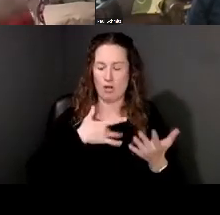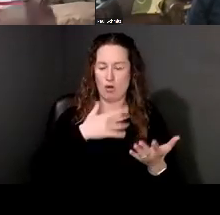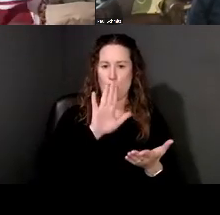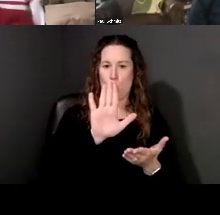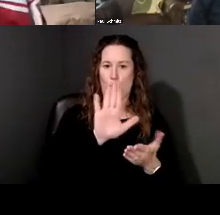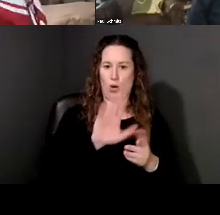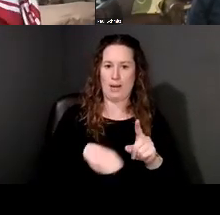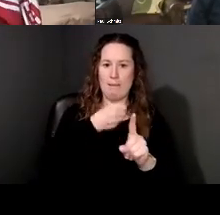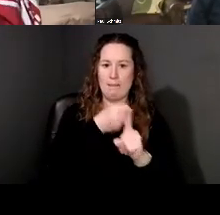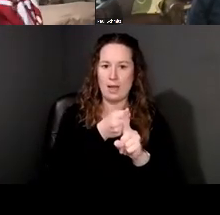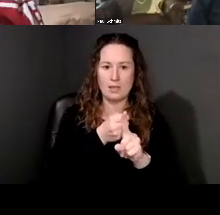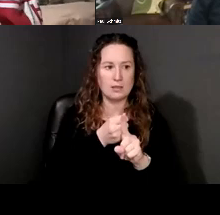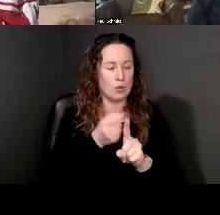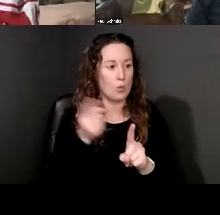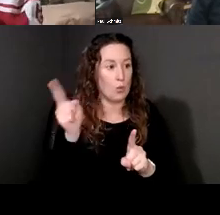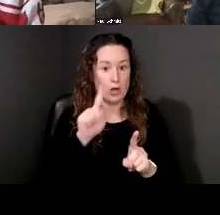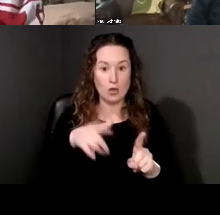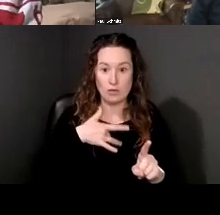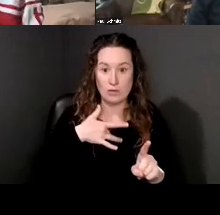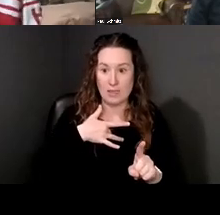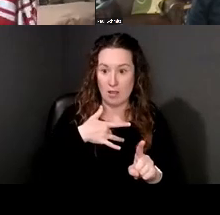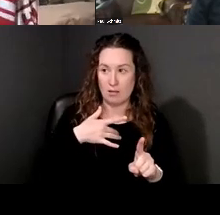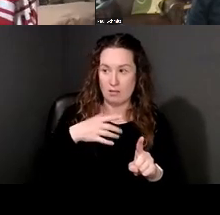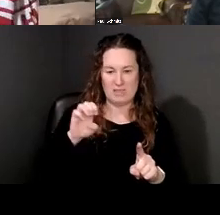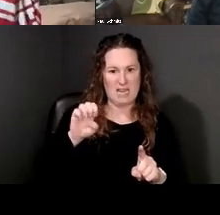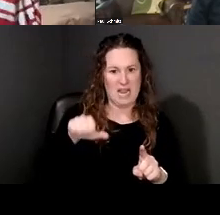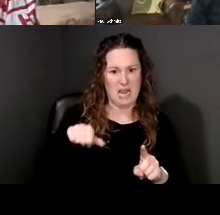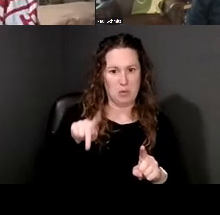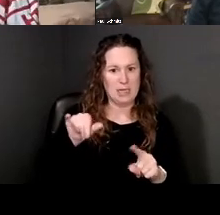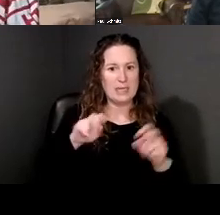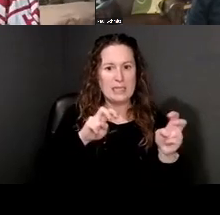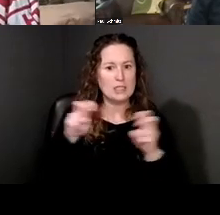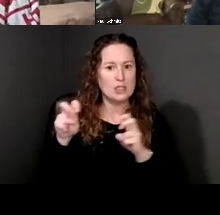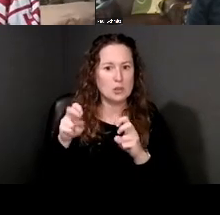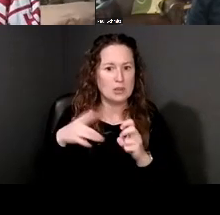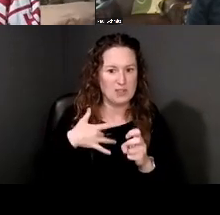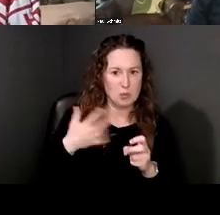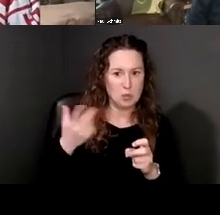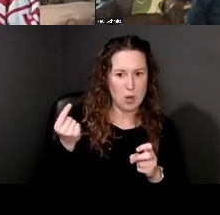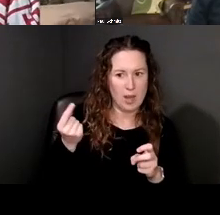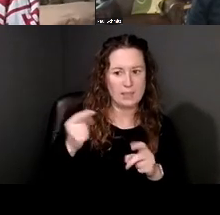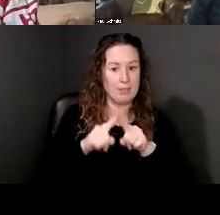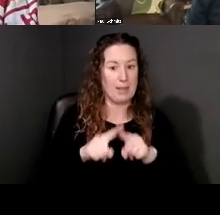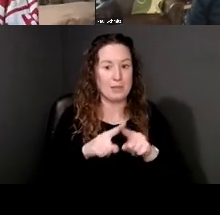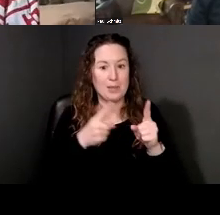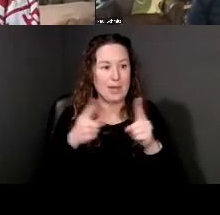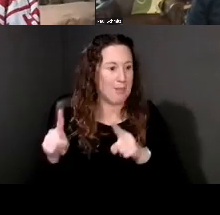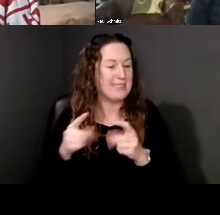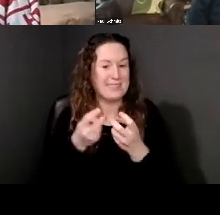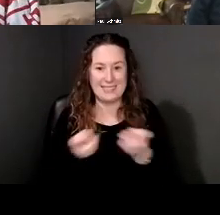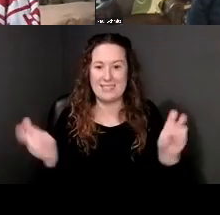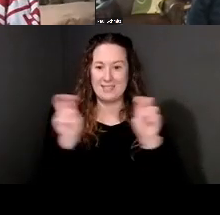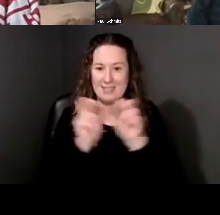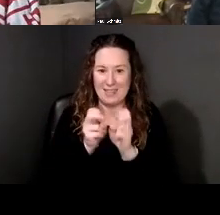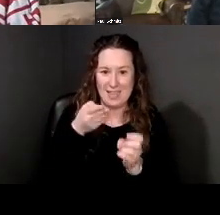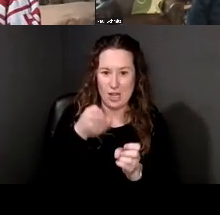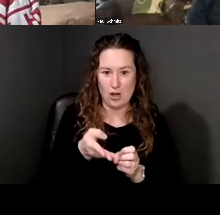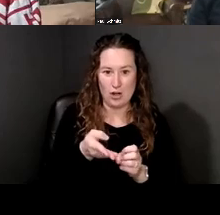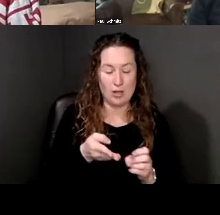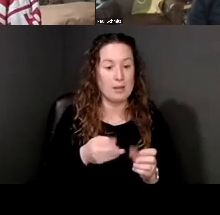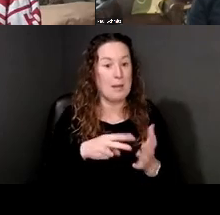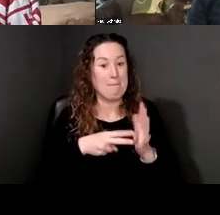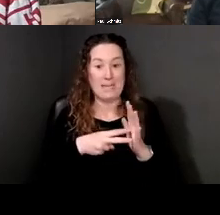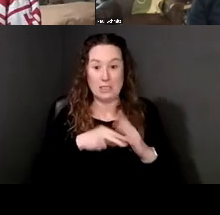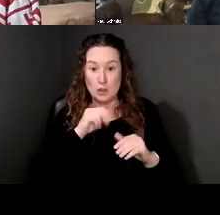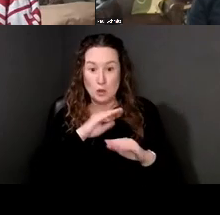position yourselves around the equity issues are going to impact what happens at your collaborative table. It's not to say you shouldn't do it, but you should